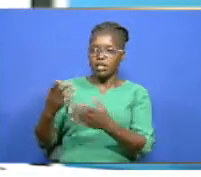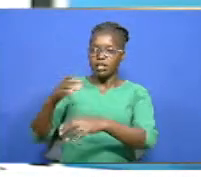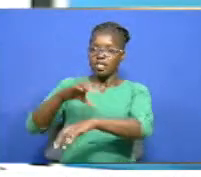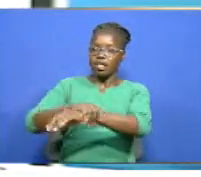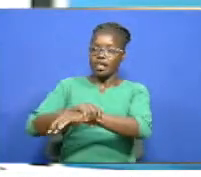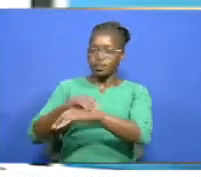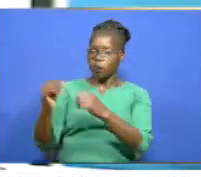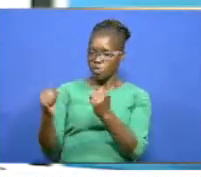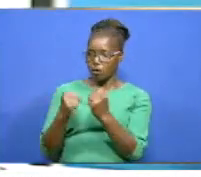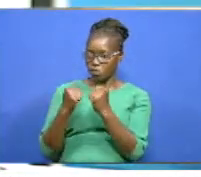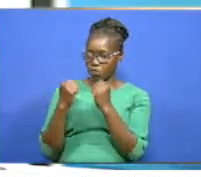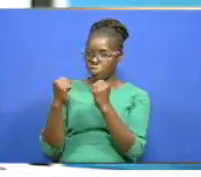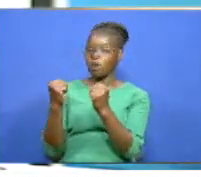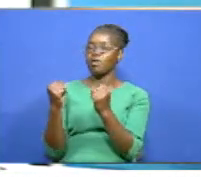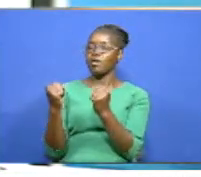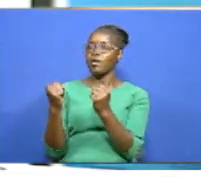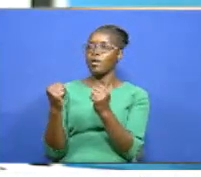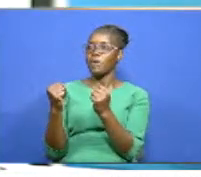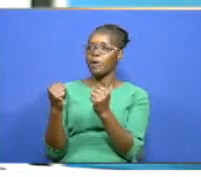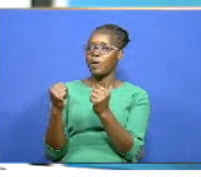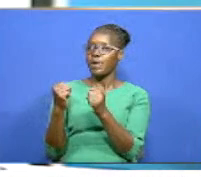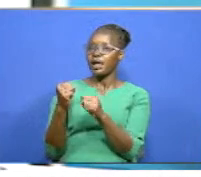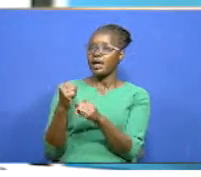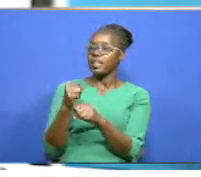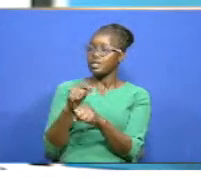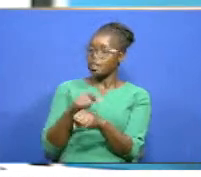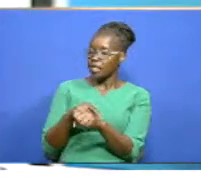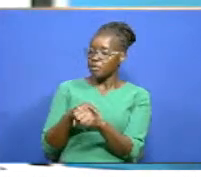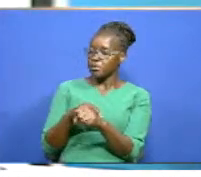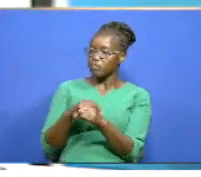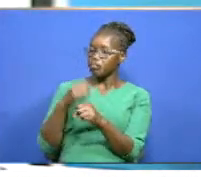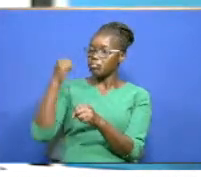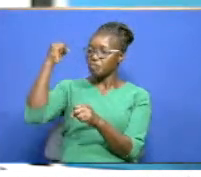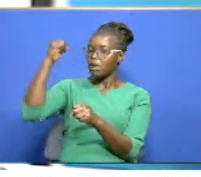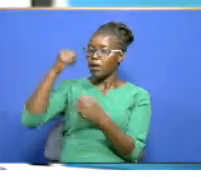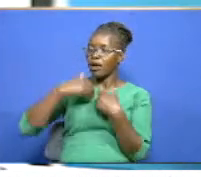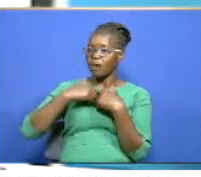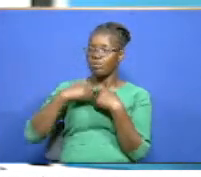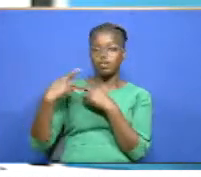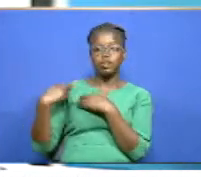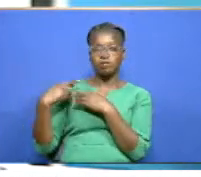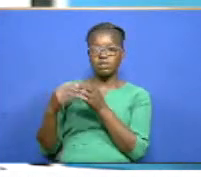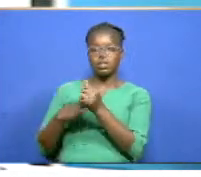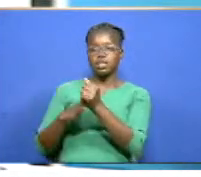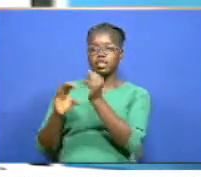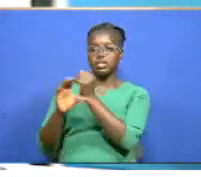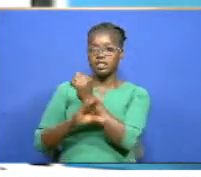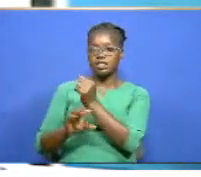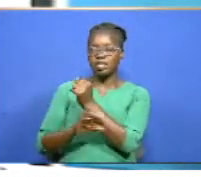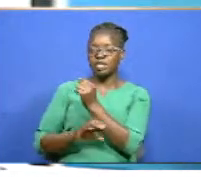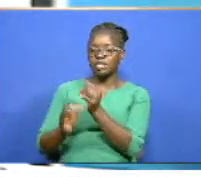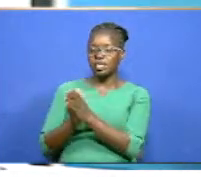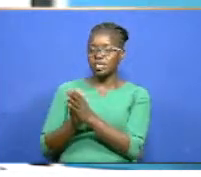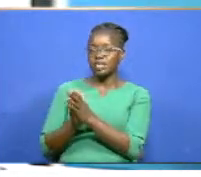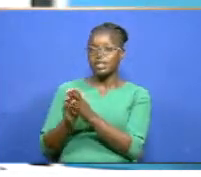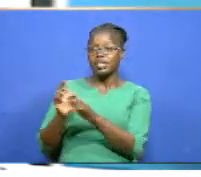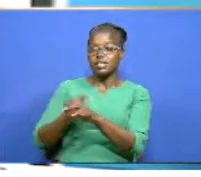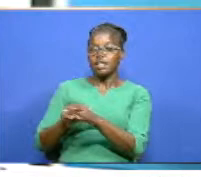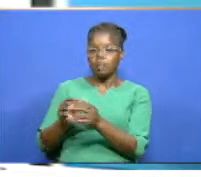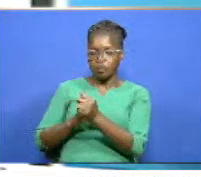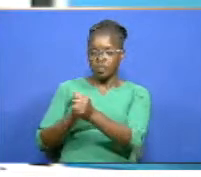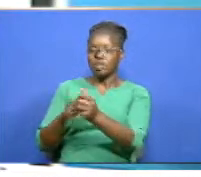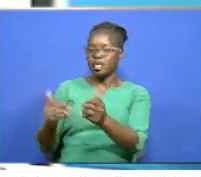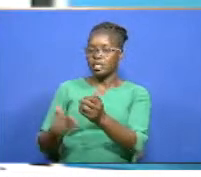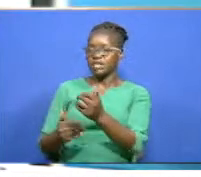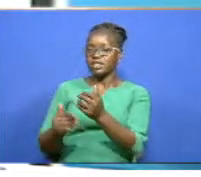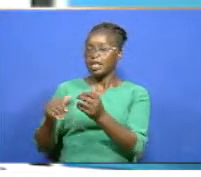Because when political leaders get into power, their role is to ensure they lead the country, and in leading the country, they'll need other